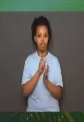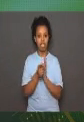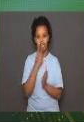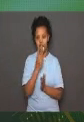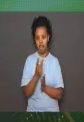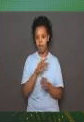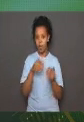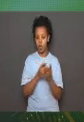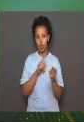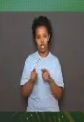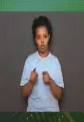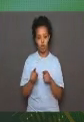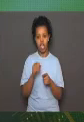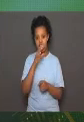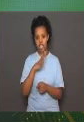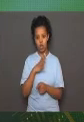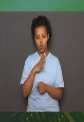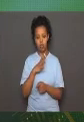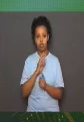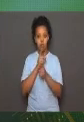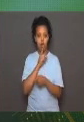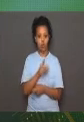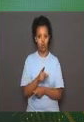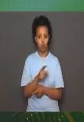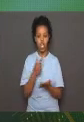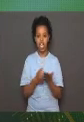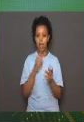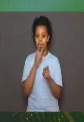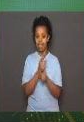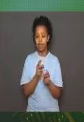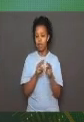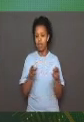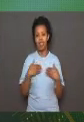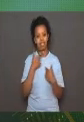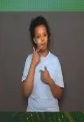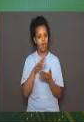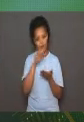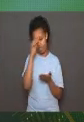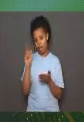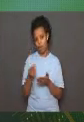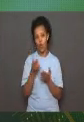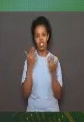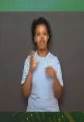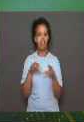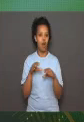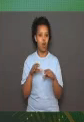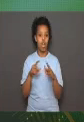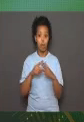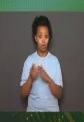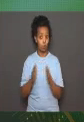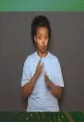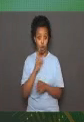including human reflexes. This will surely be an interesting lesson. Are you ready to begin,